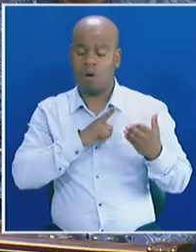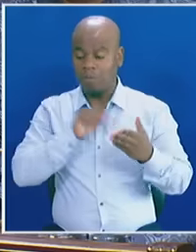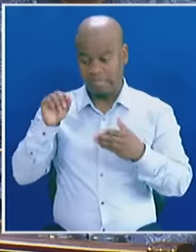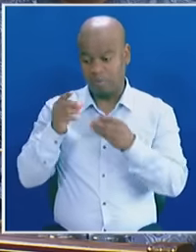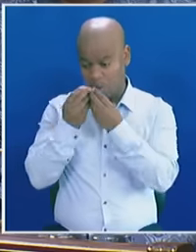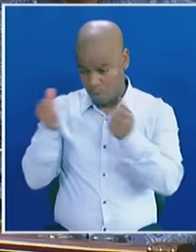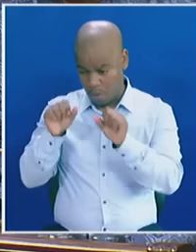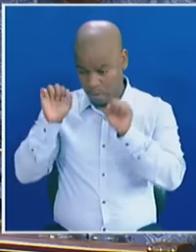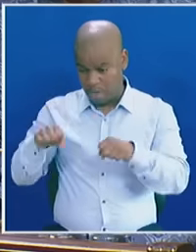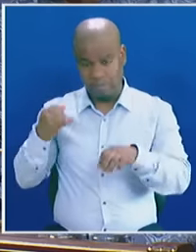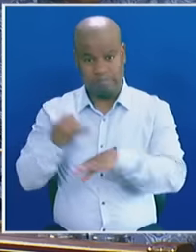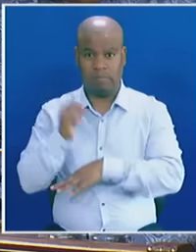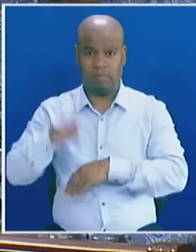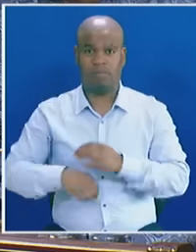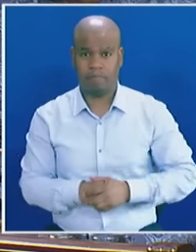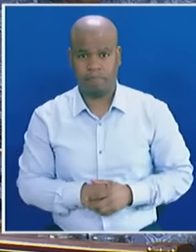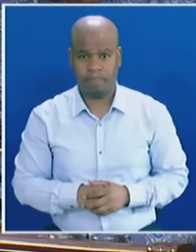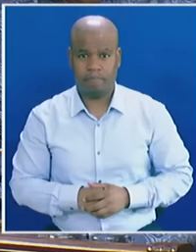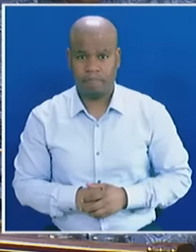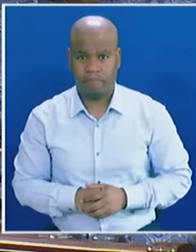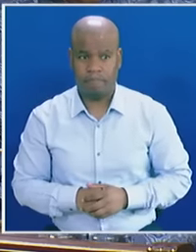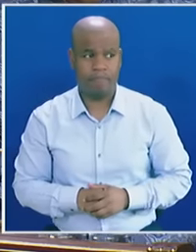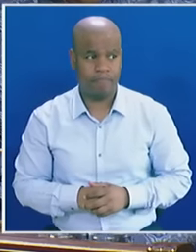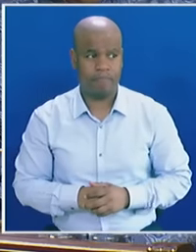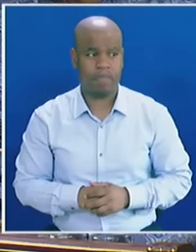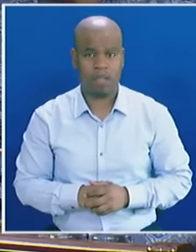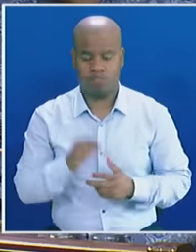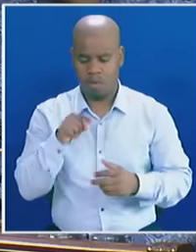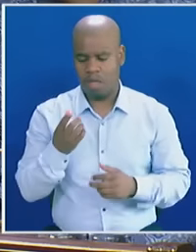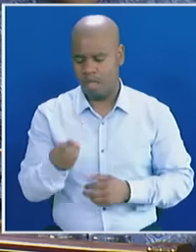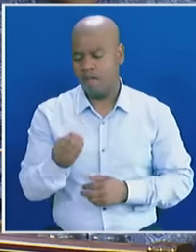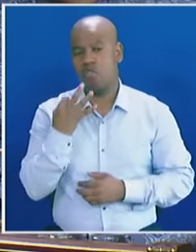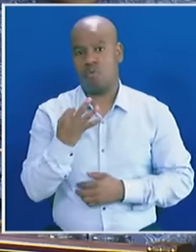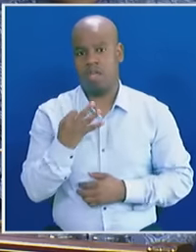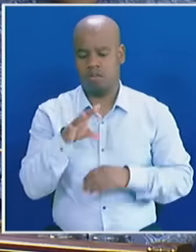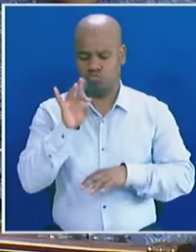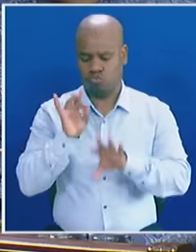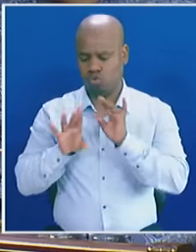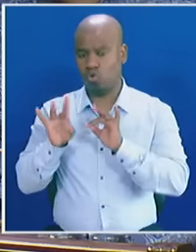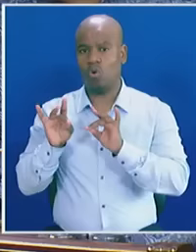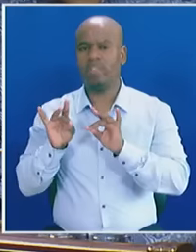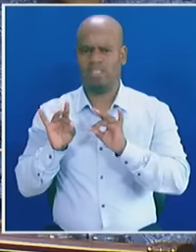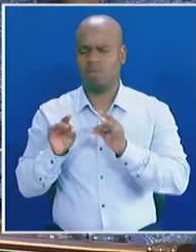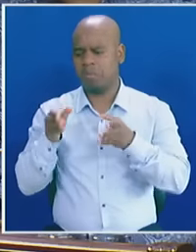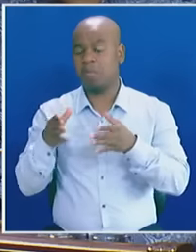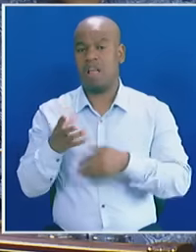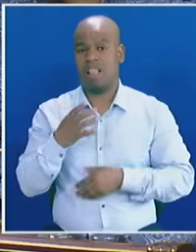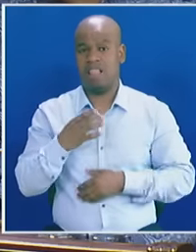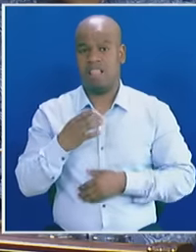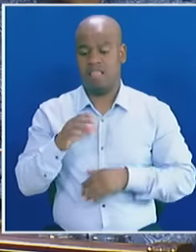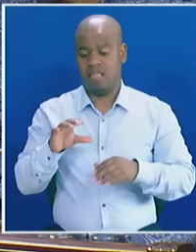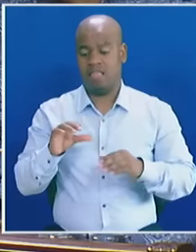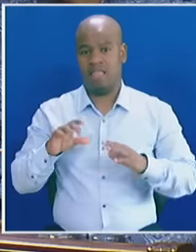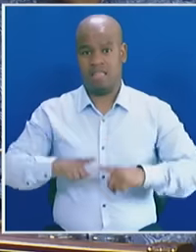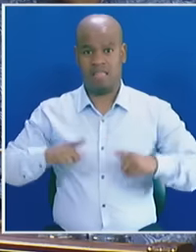with immediately. You have only three choices of life: give up, give in, or give